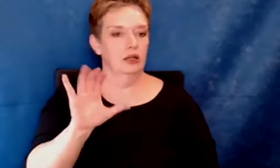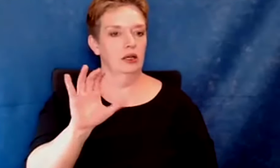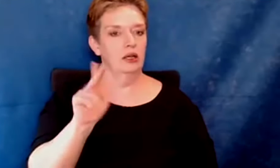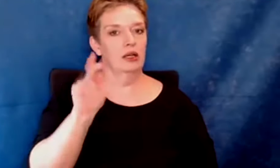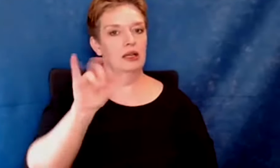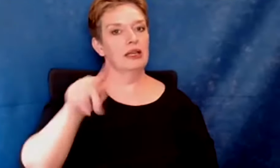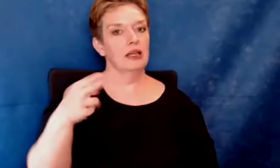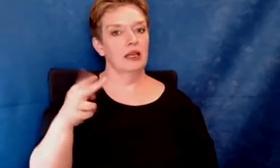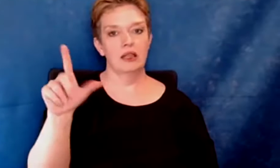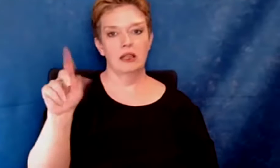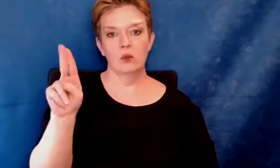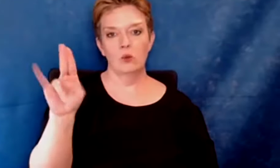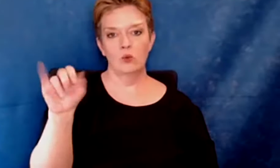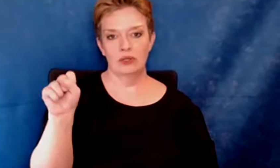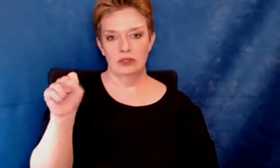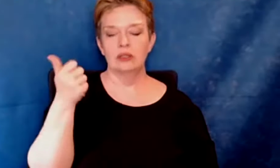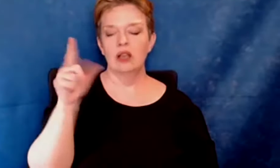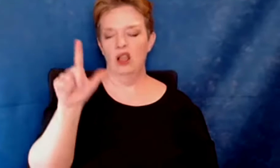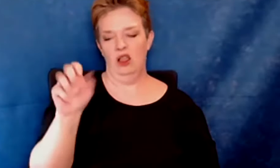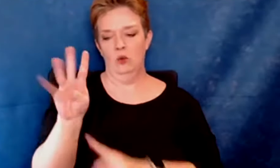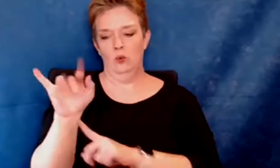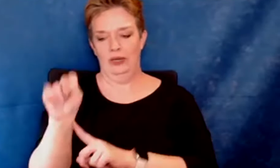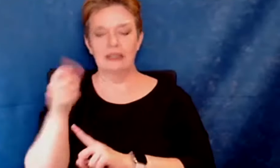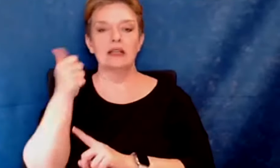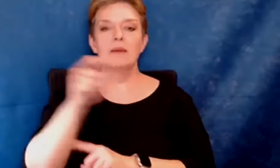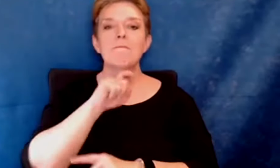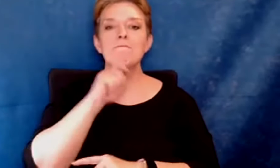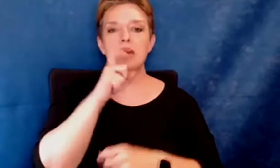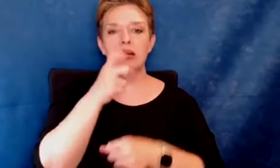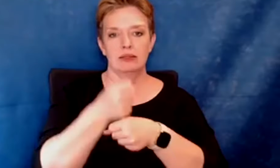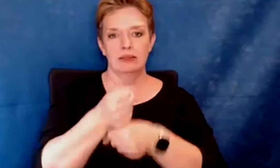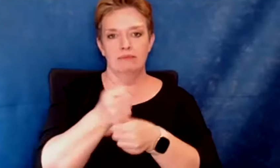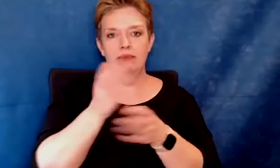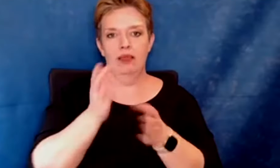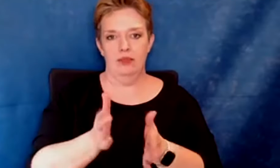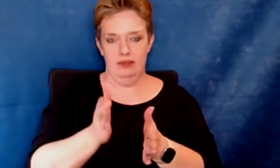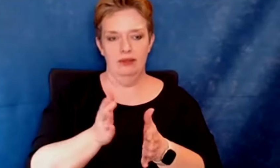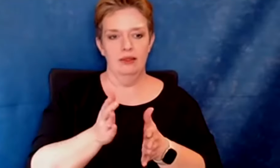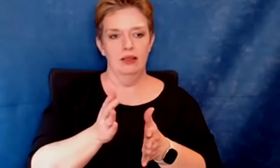metalsmith, and kind of huge around the ACT UP